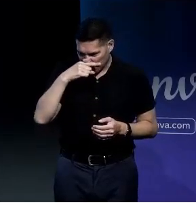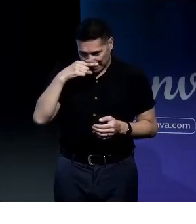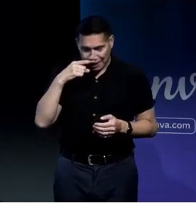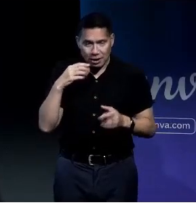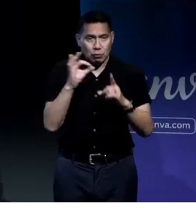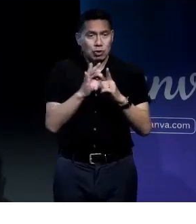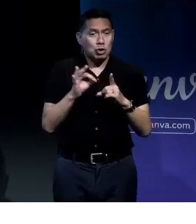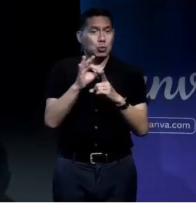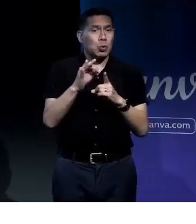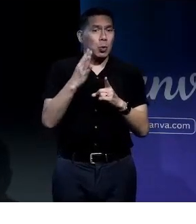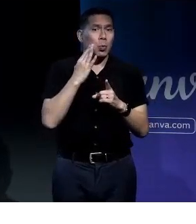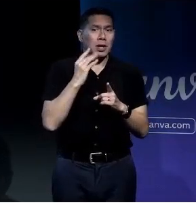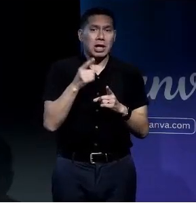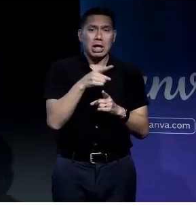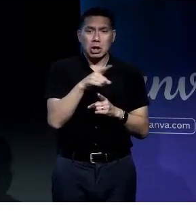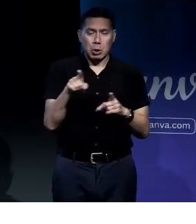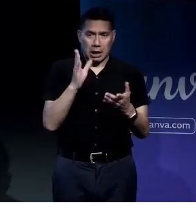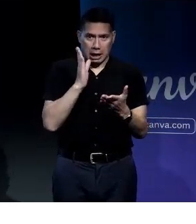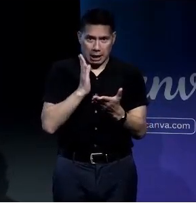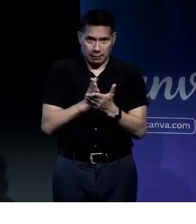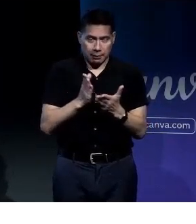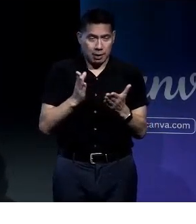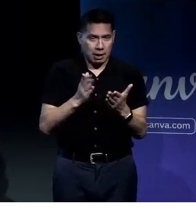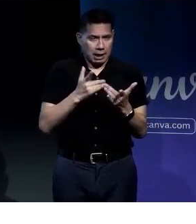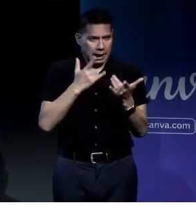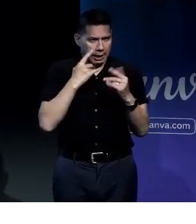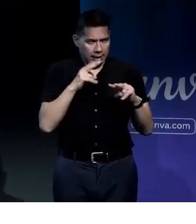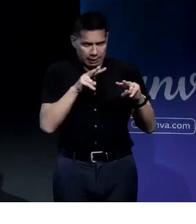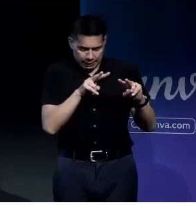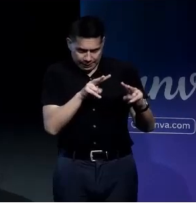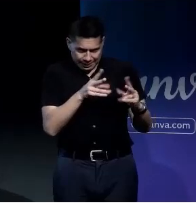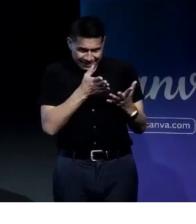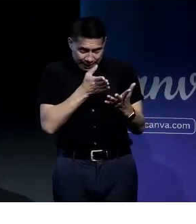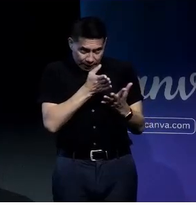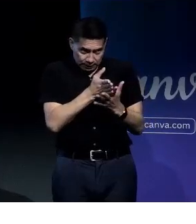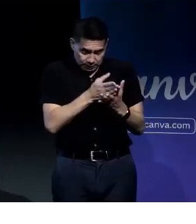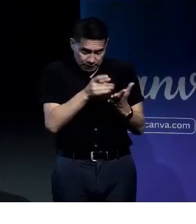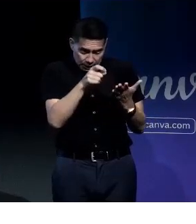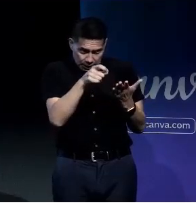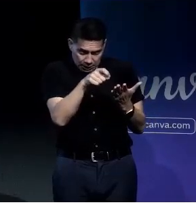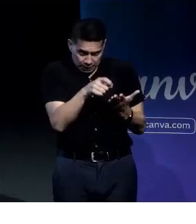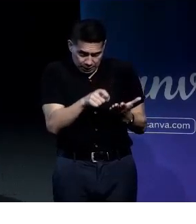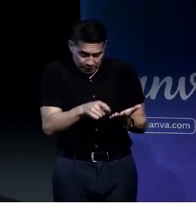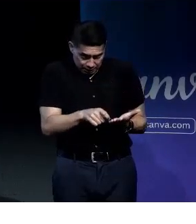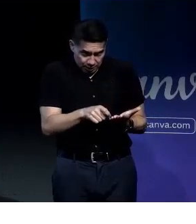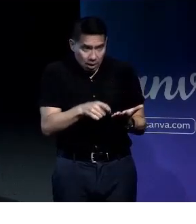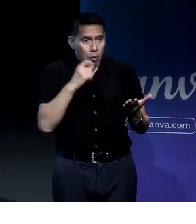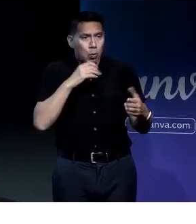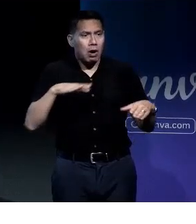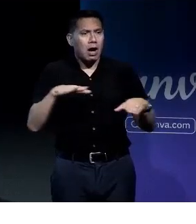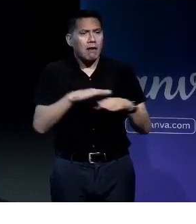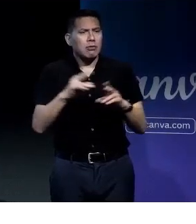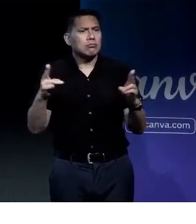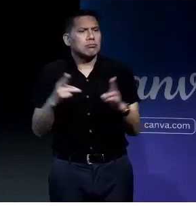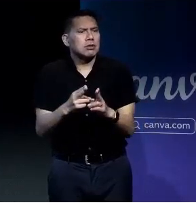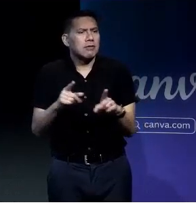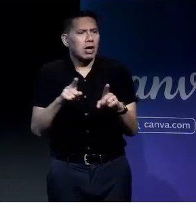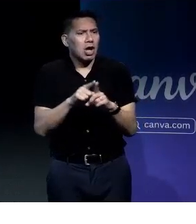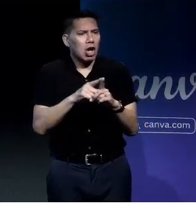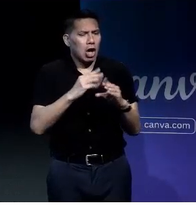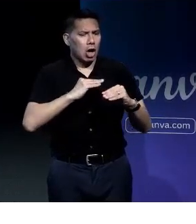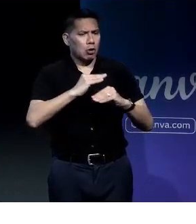Renewals, that's when you would actually do an accessibility audit and also bring them into your process. And I'm going to cover briefly accommodation